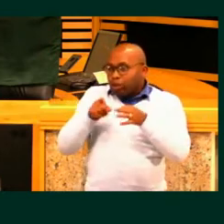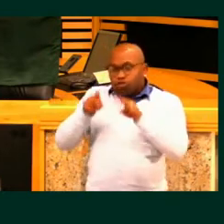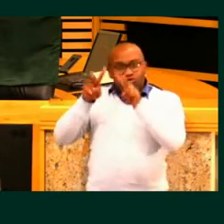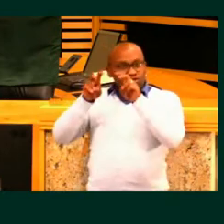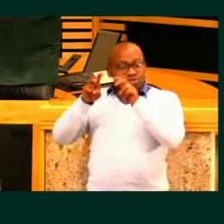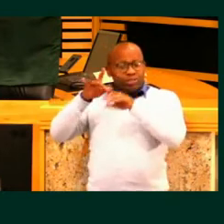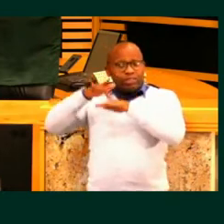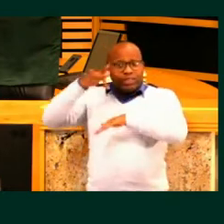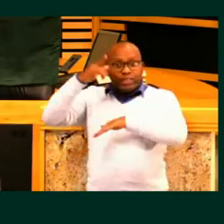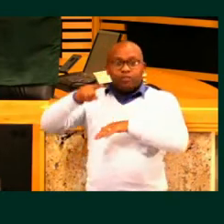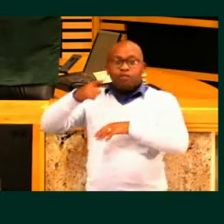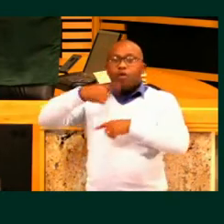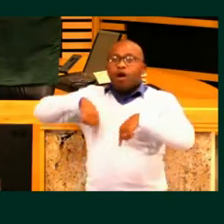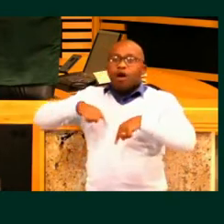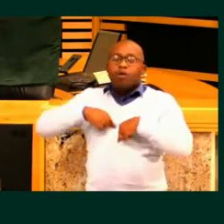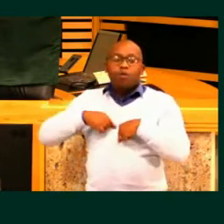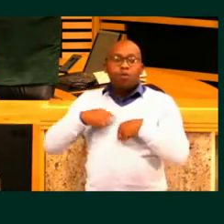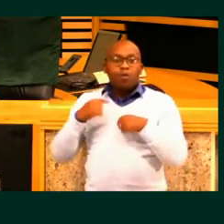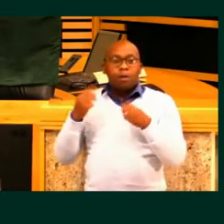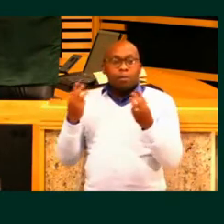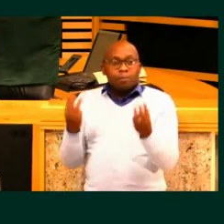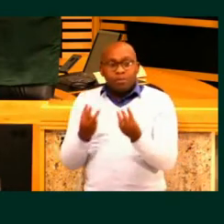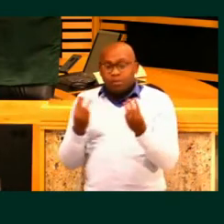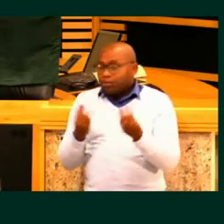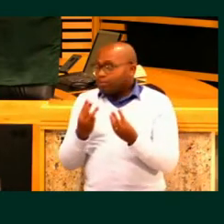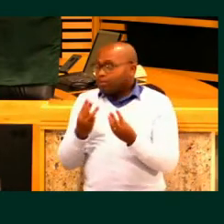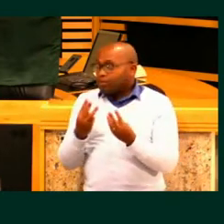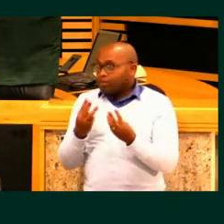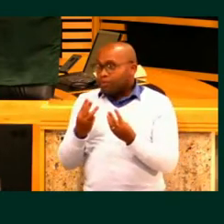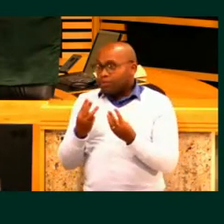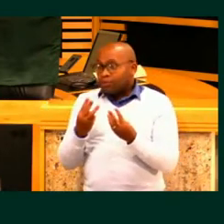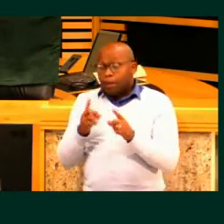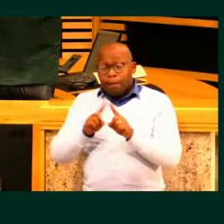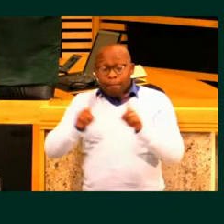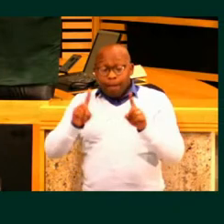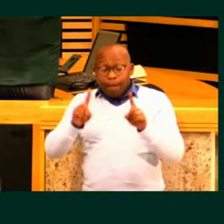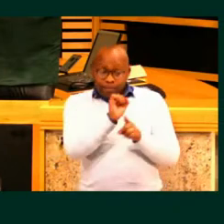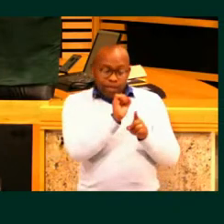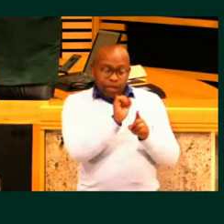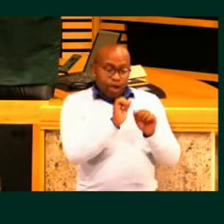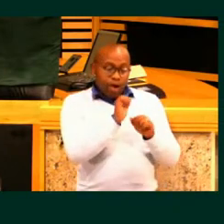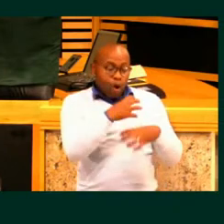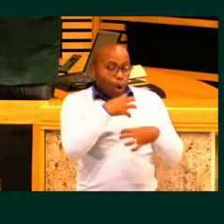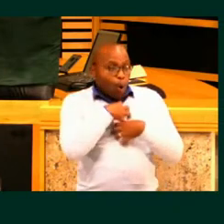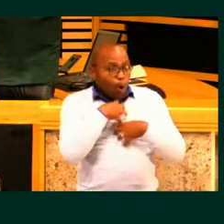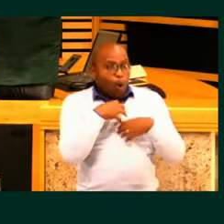people they must not come and grand stand in their own party